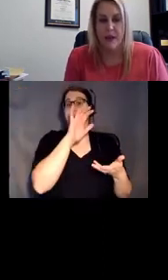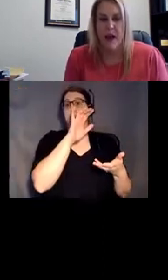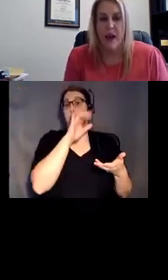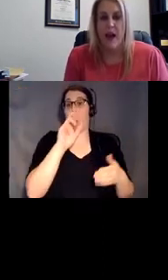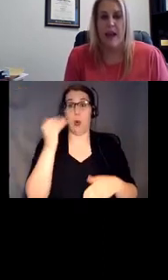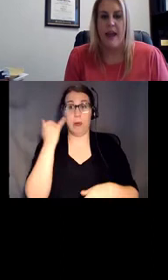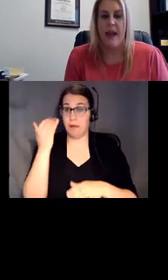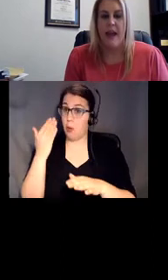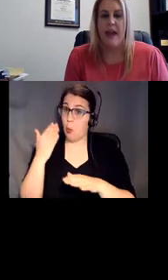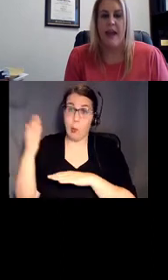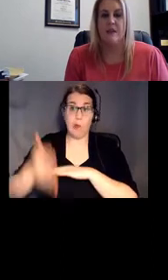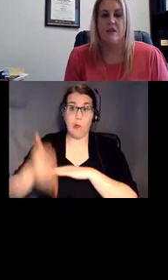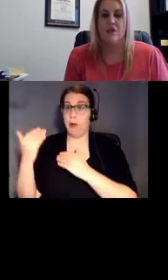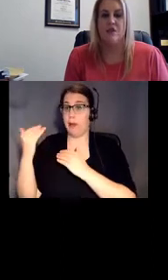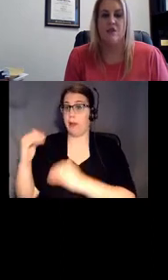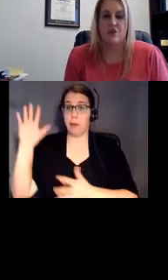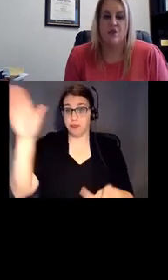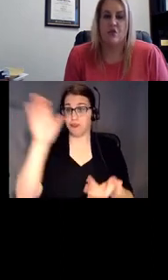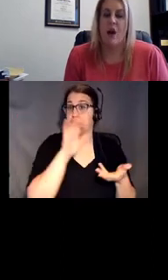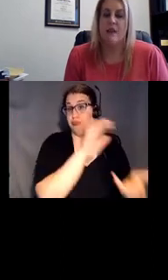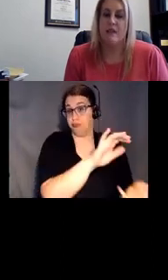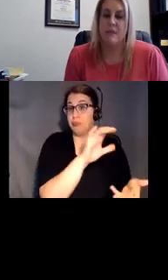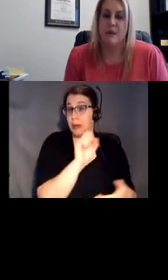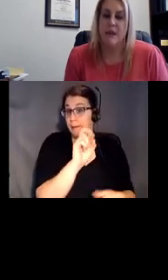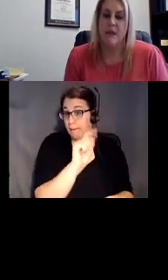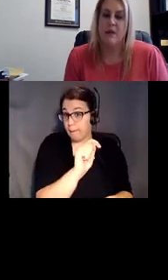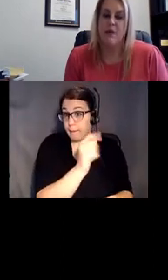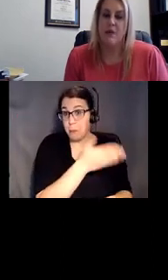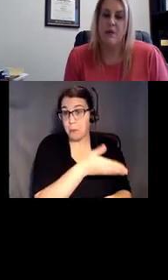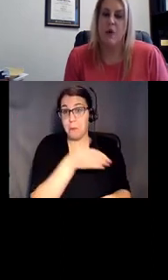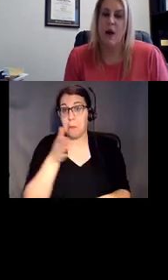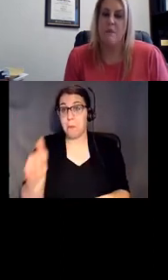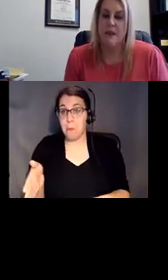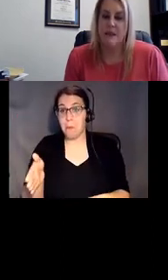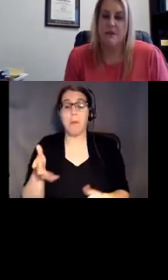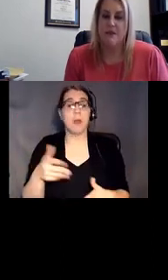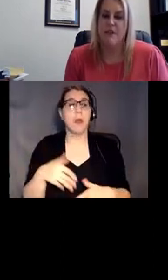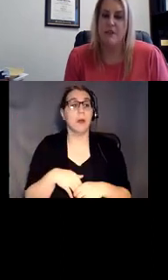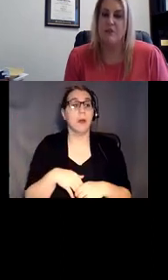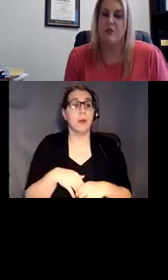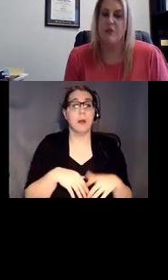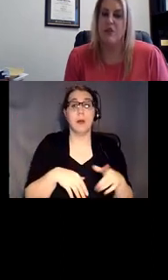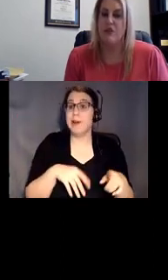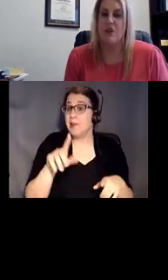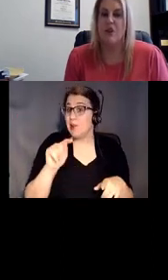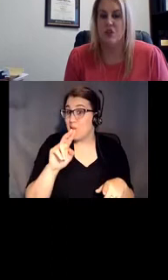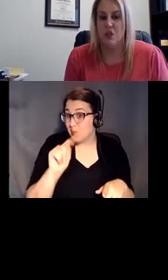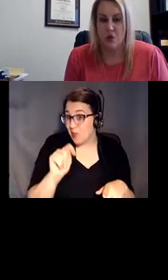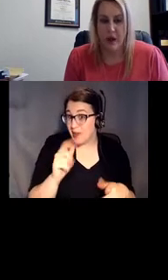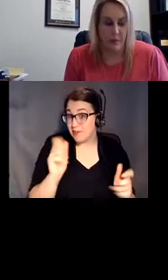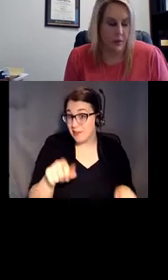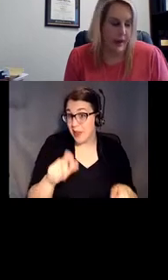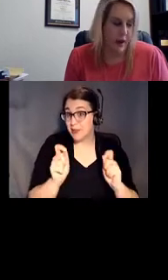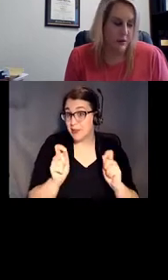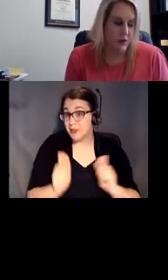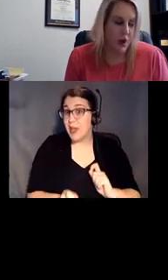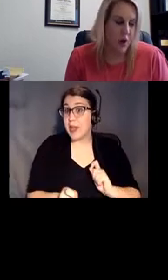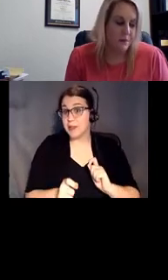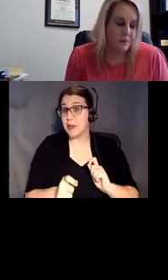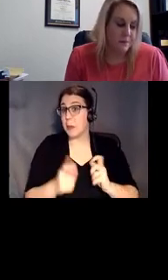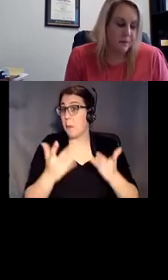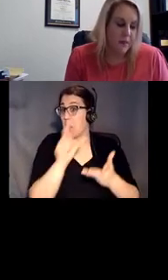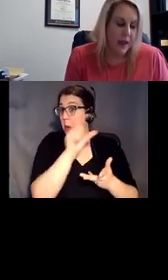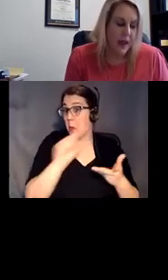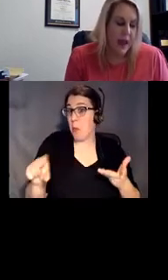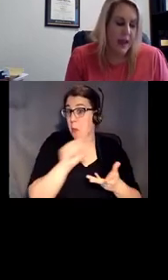limits. And trusts can be amended for distributions to ABLE accounts.